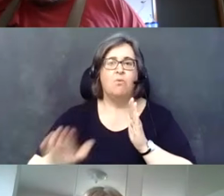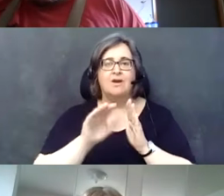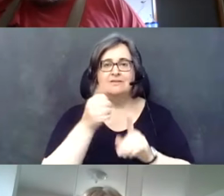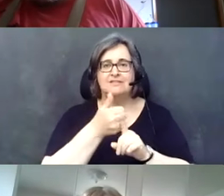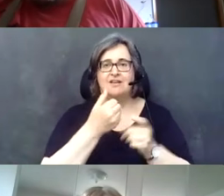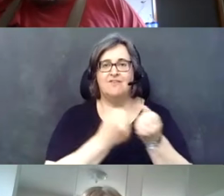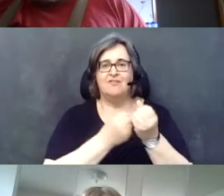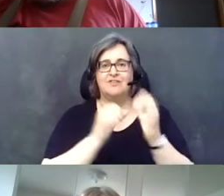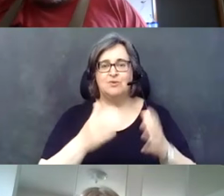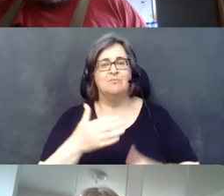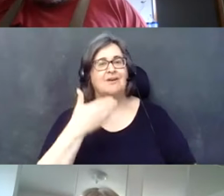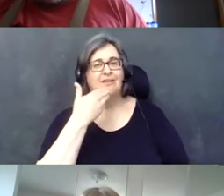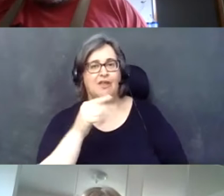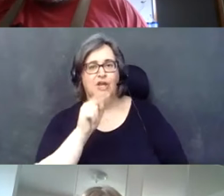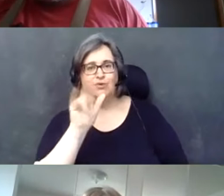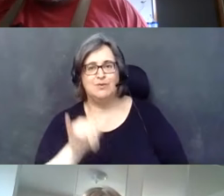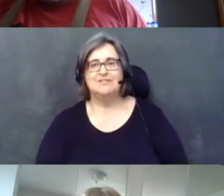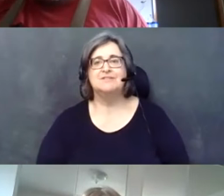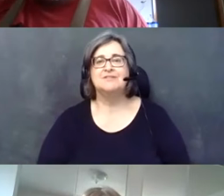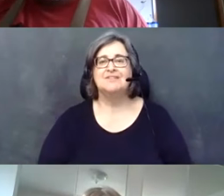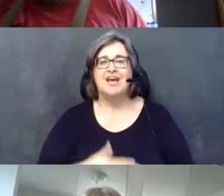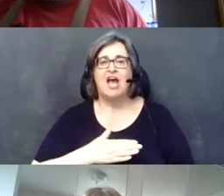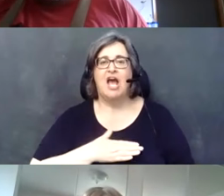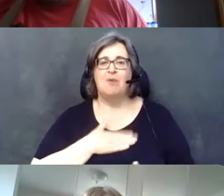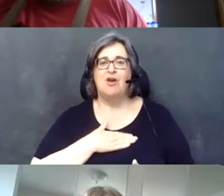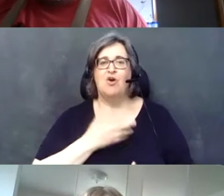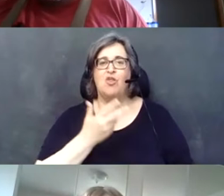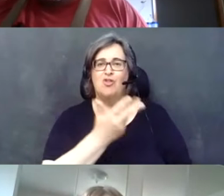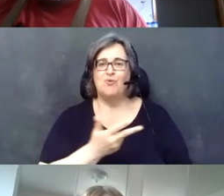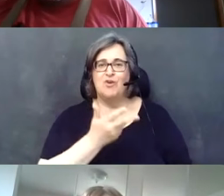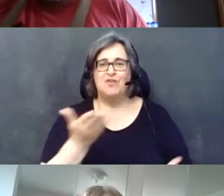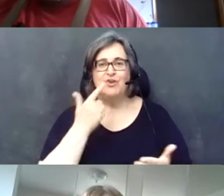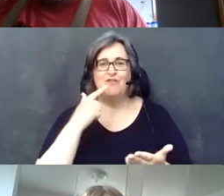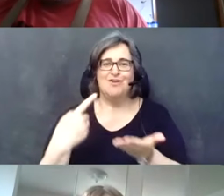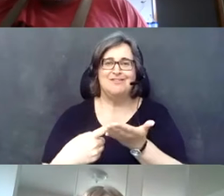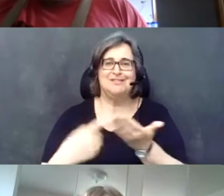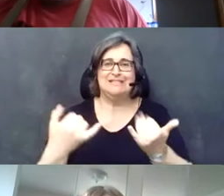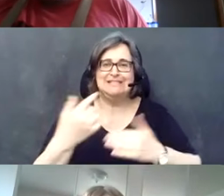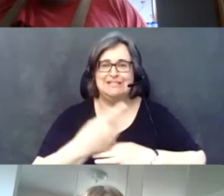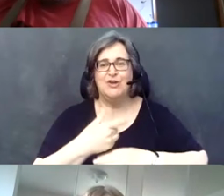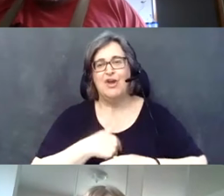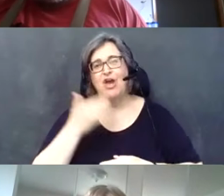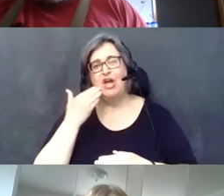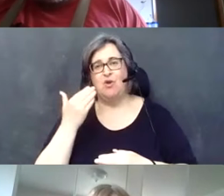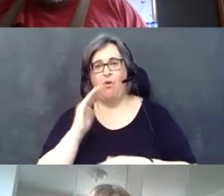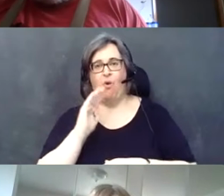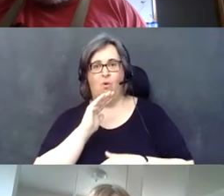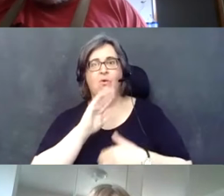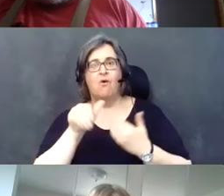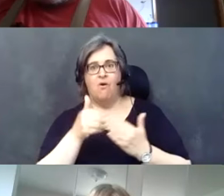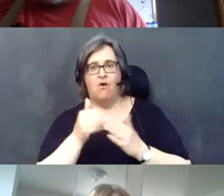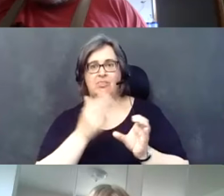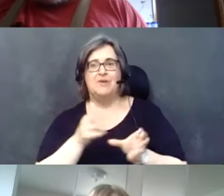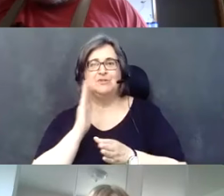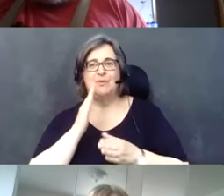Thank you, Tracy. So I'm glad to have you all here for our webinar discussion today, and I know that our attendees will be happy